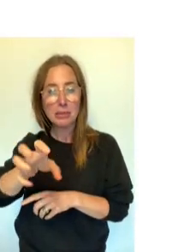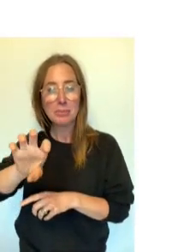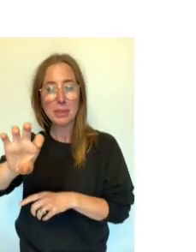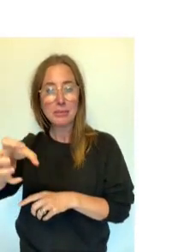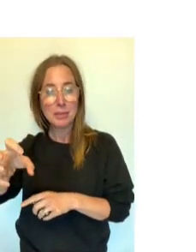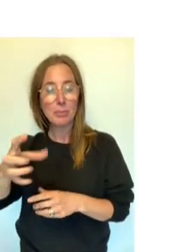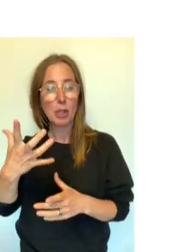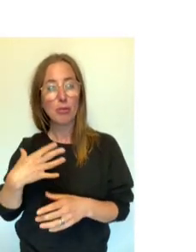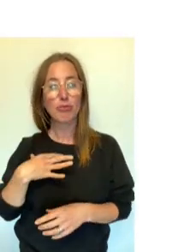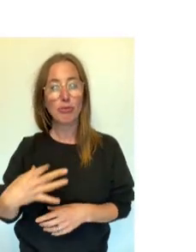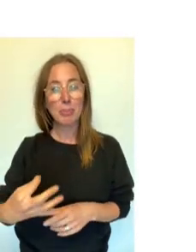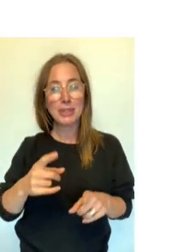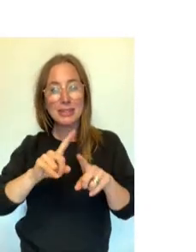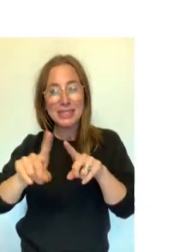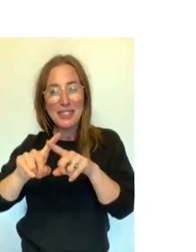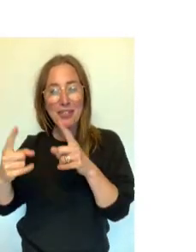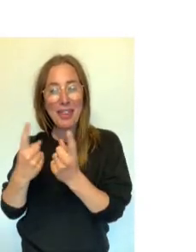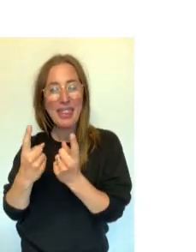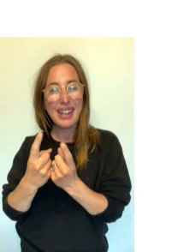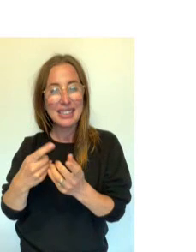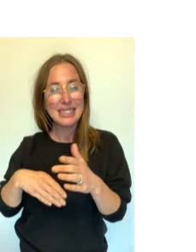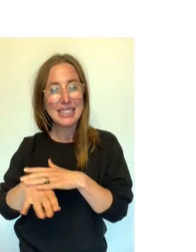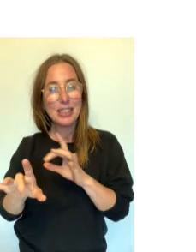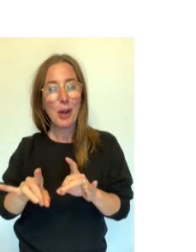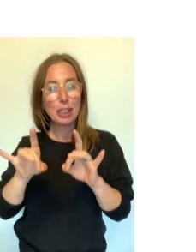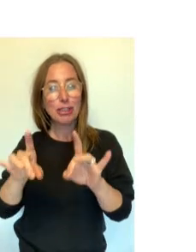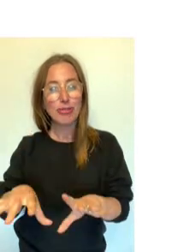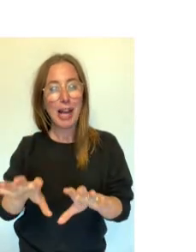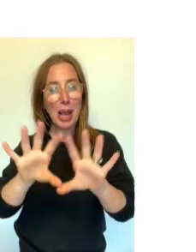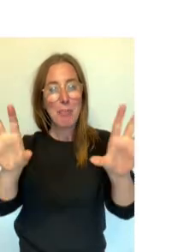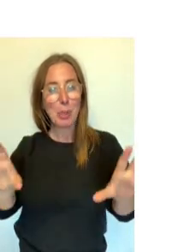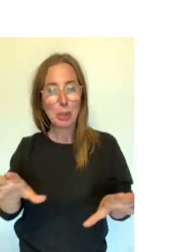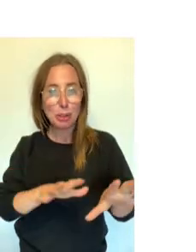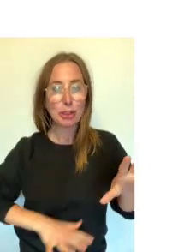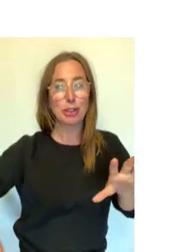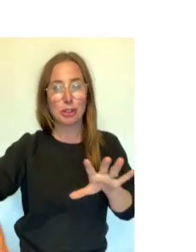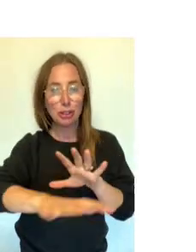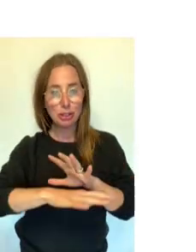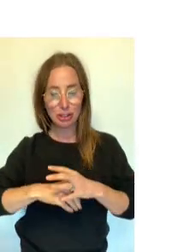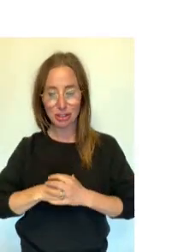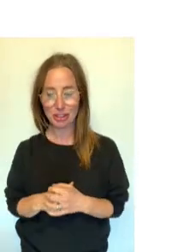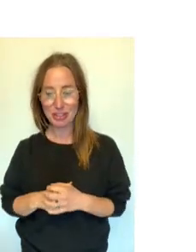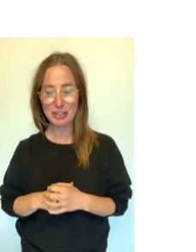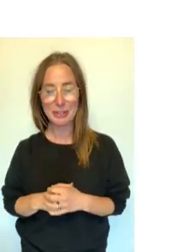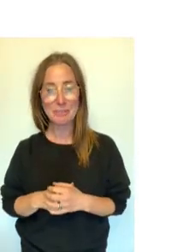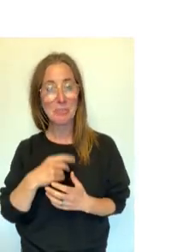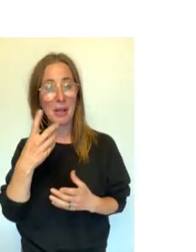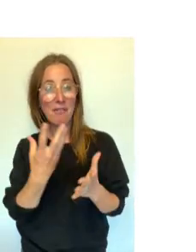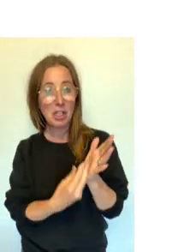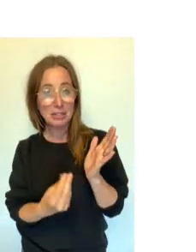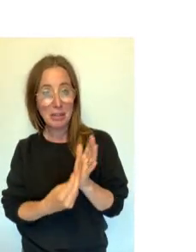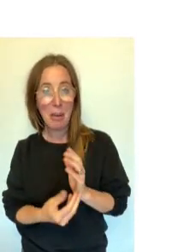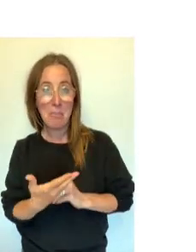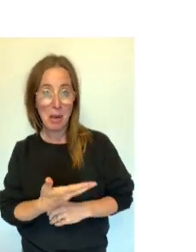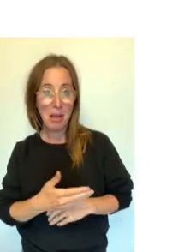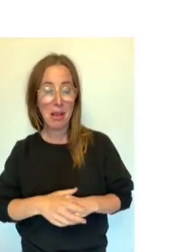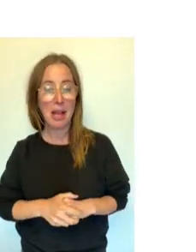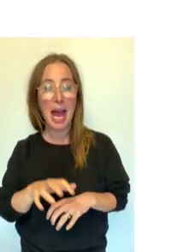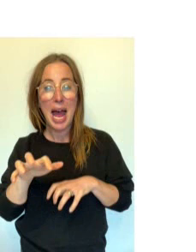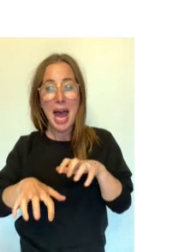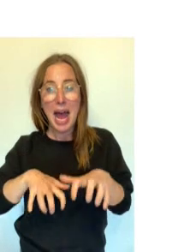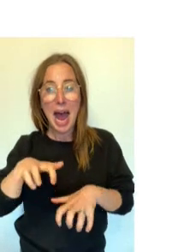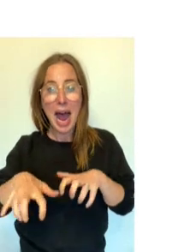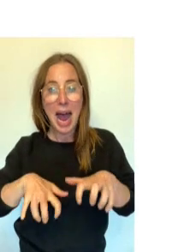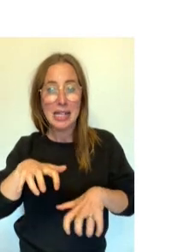the Australian bush. There are symbols which represent animal tracks, showing their footprints and the way they